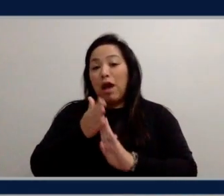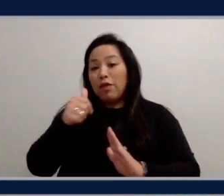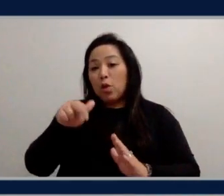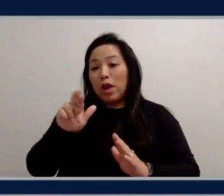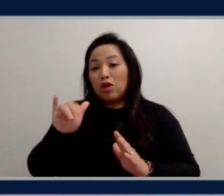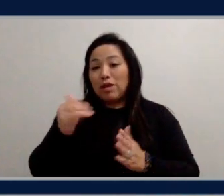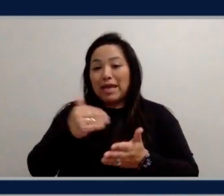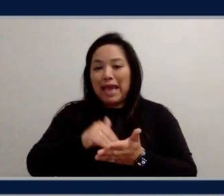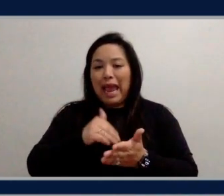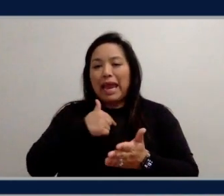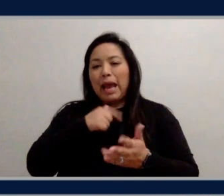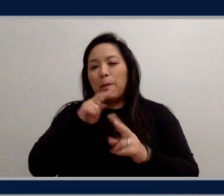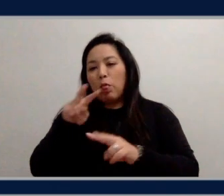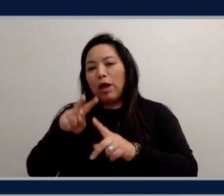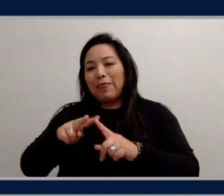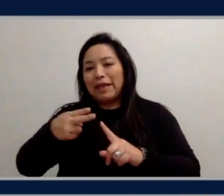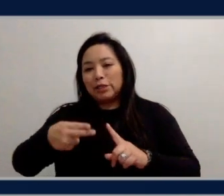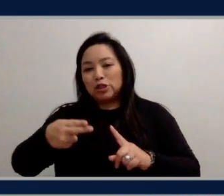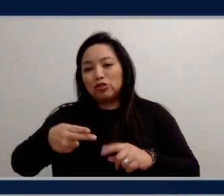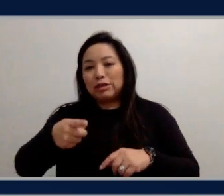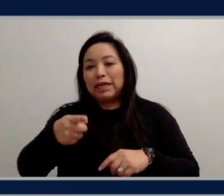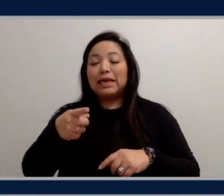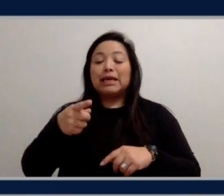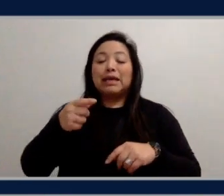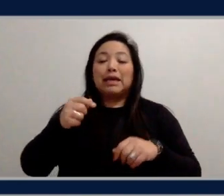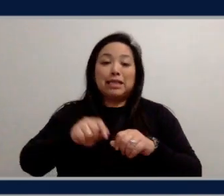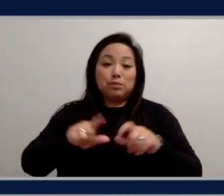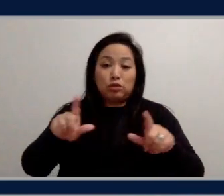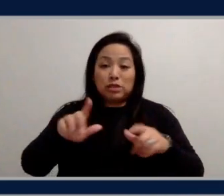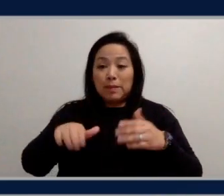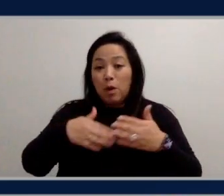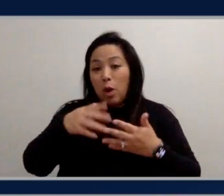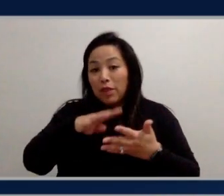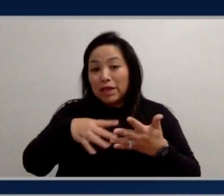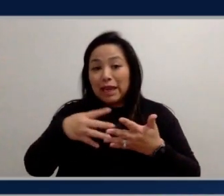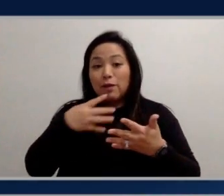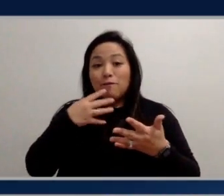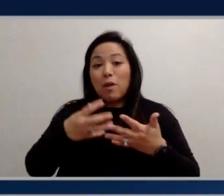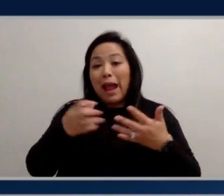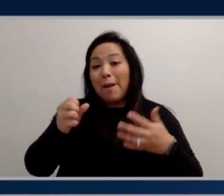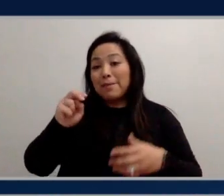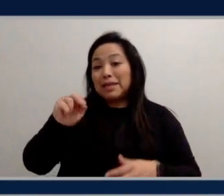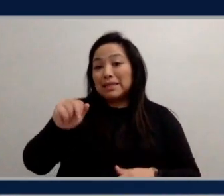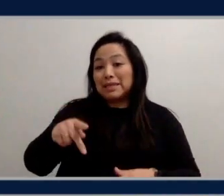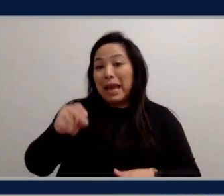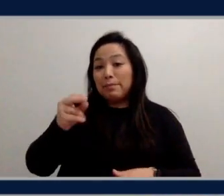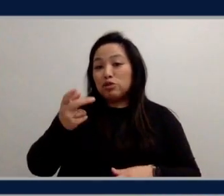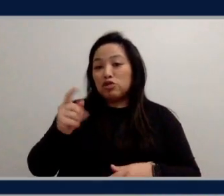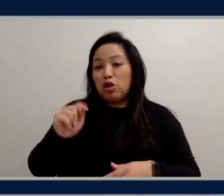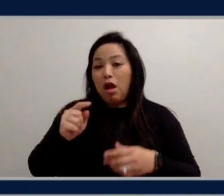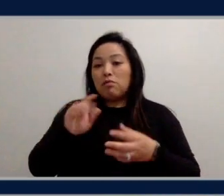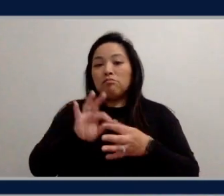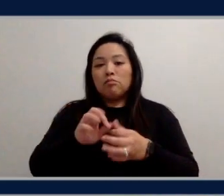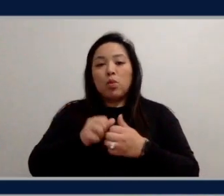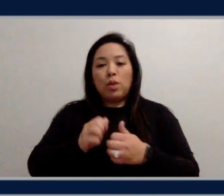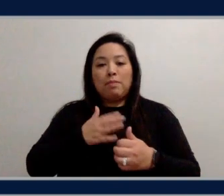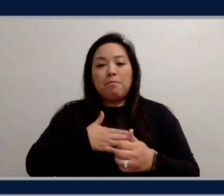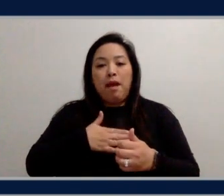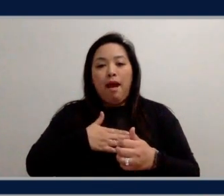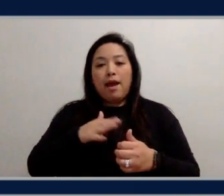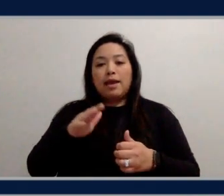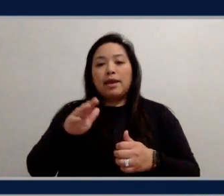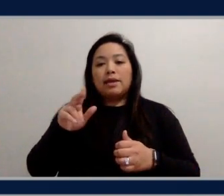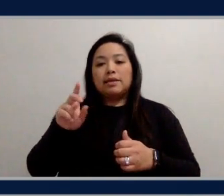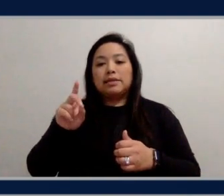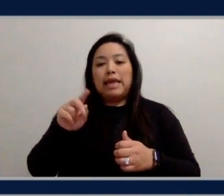doing a history. Okay. So this pulls up the status or the number of snapshots associated with my table at this point of time. You can see